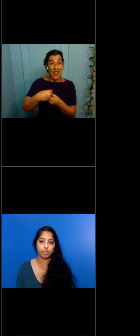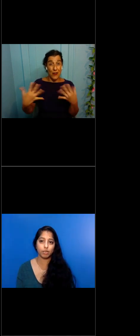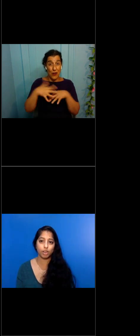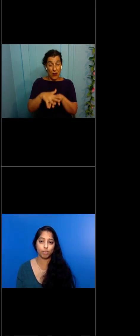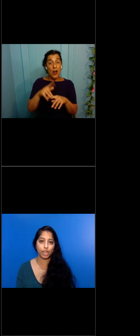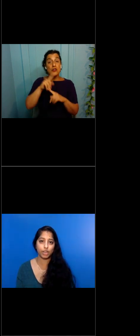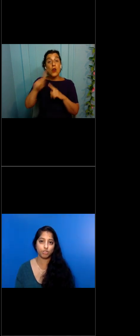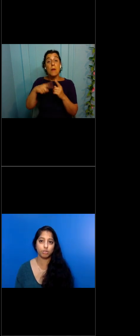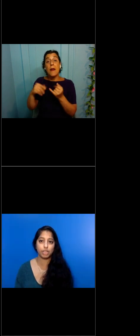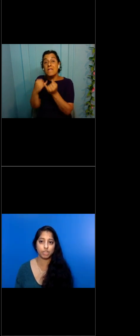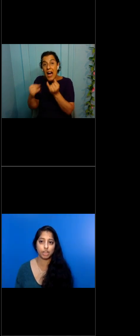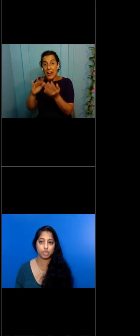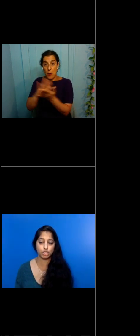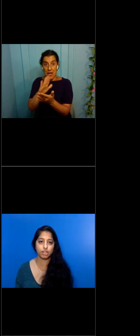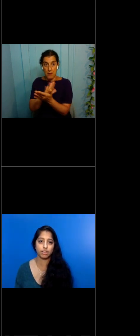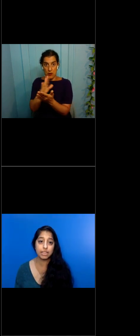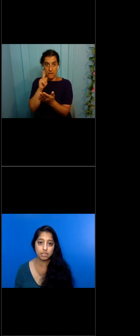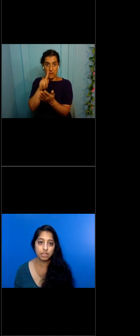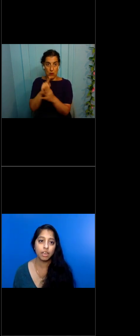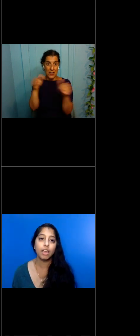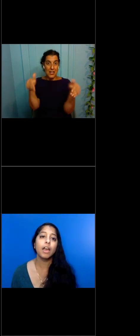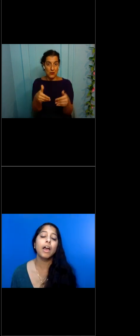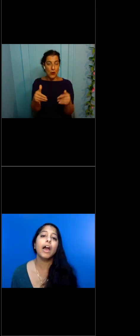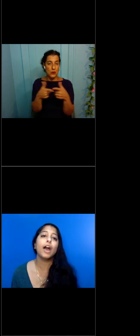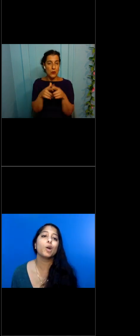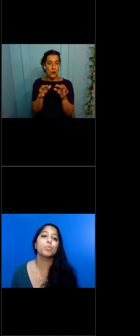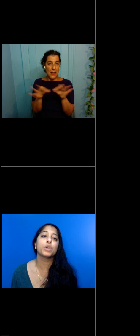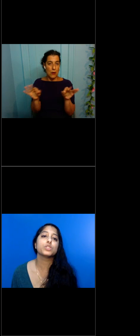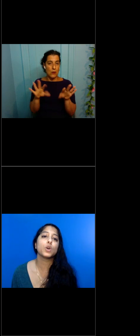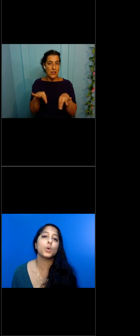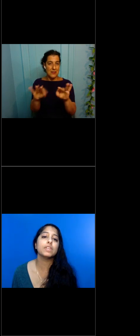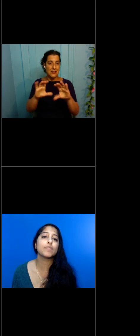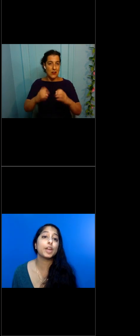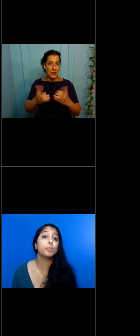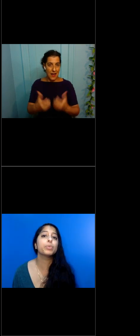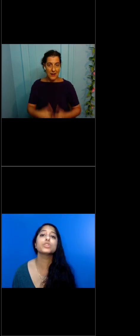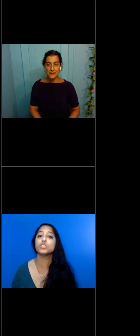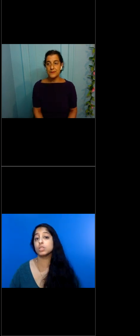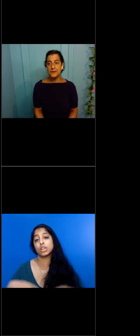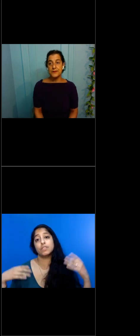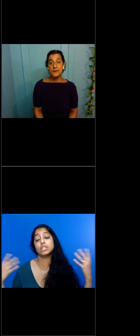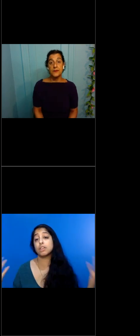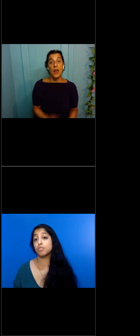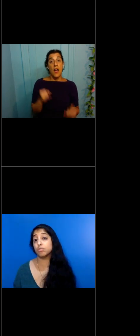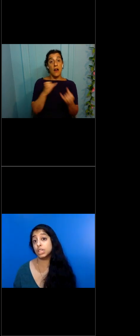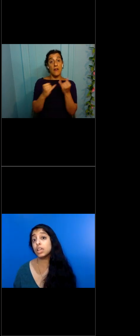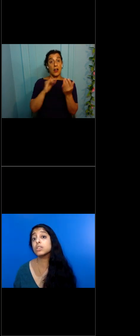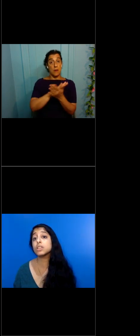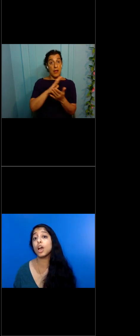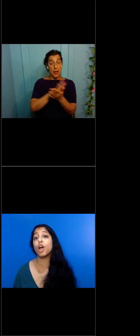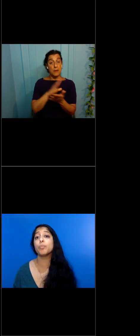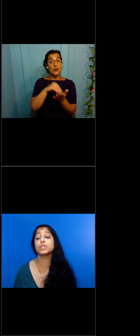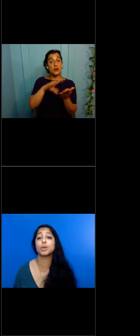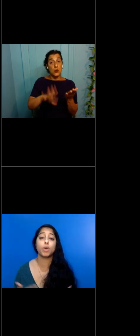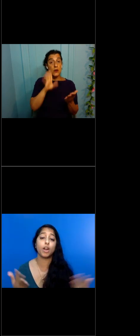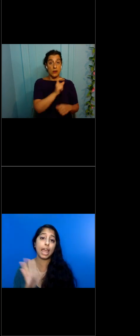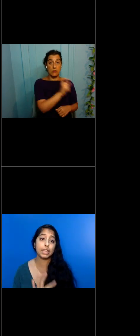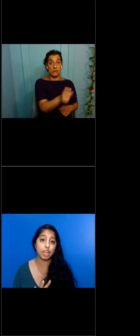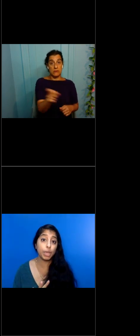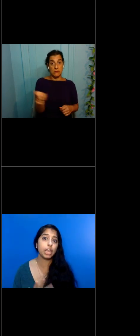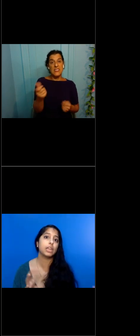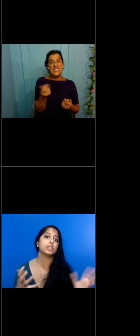paper in my Intro to Language Acquisition class. So in this final paper, students are given several readings.